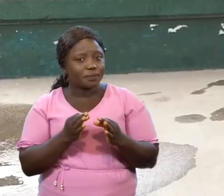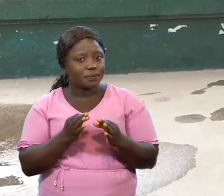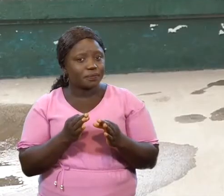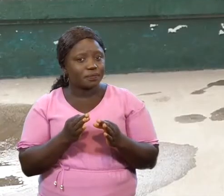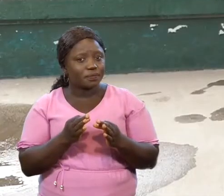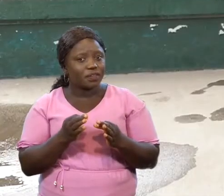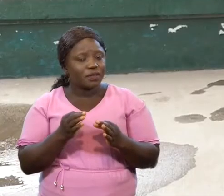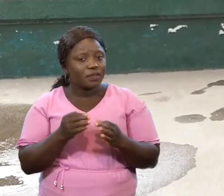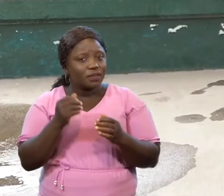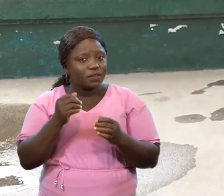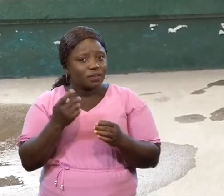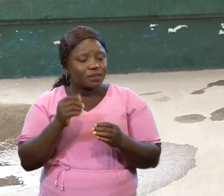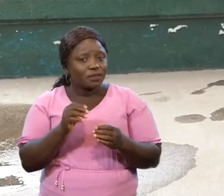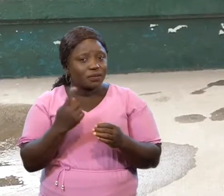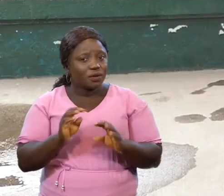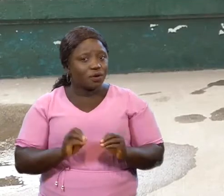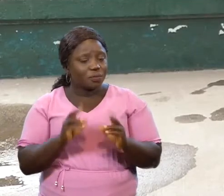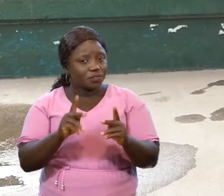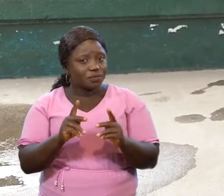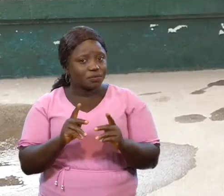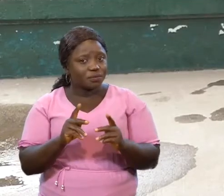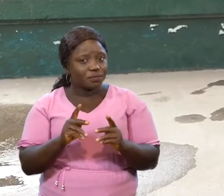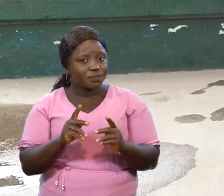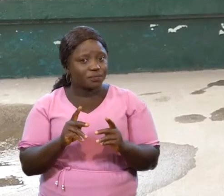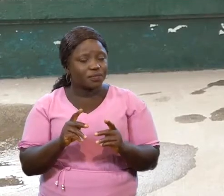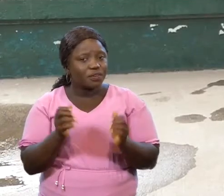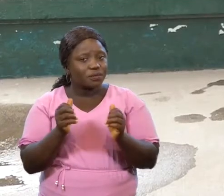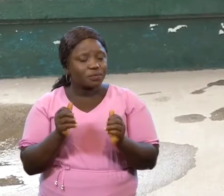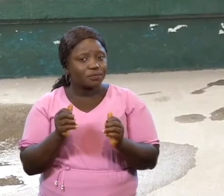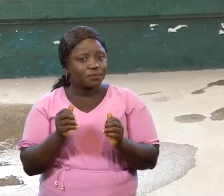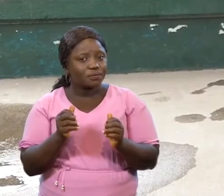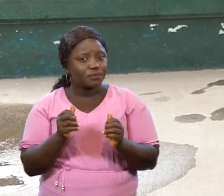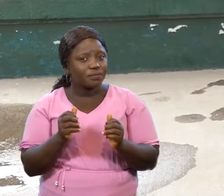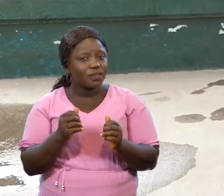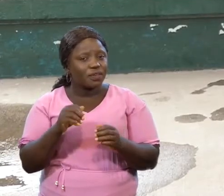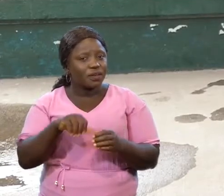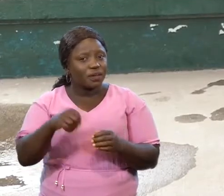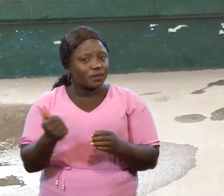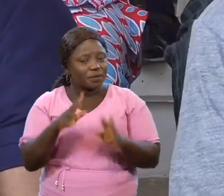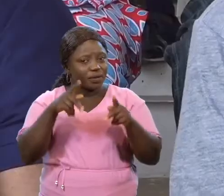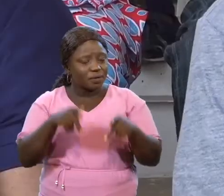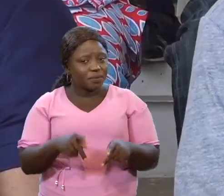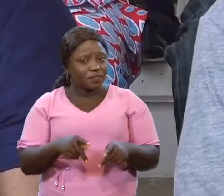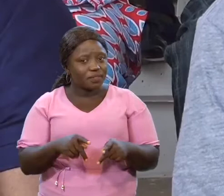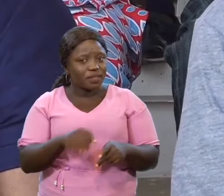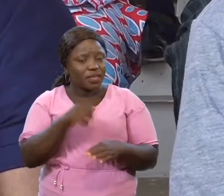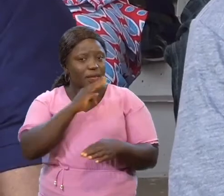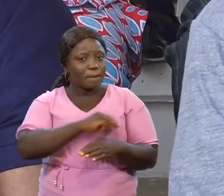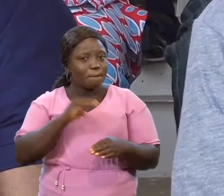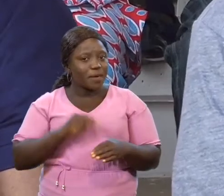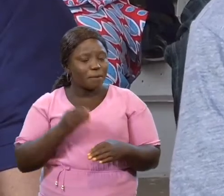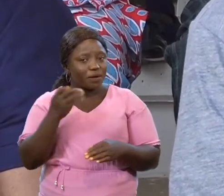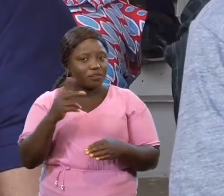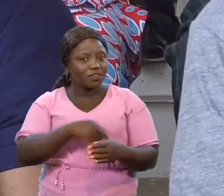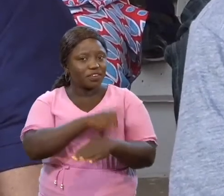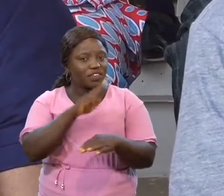if the government will continue this kind of thing, good for the retirees. Ignatius